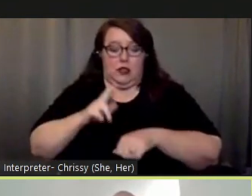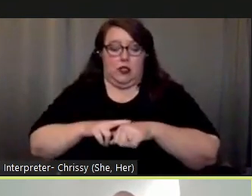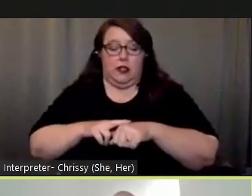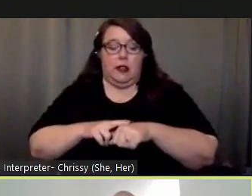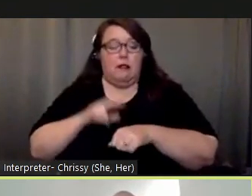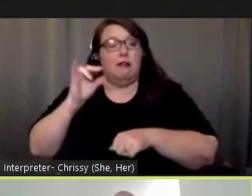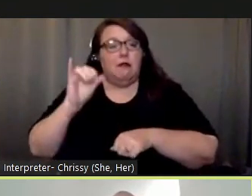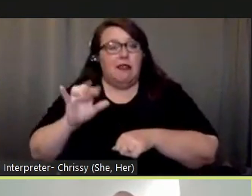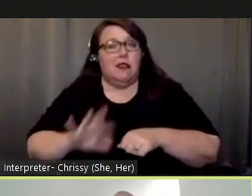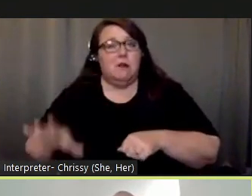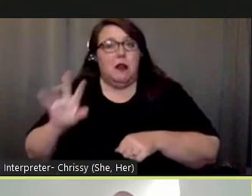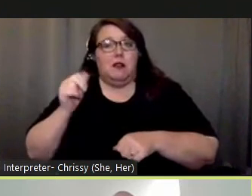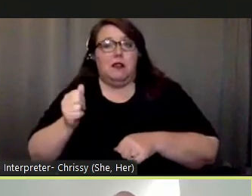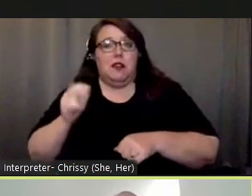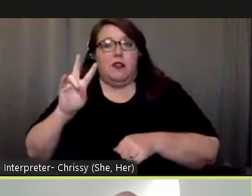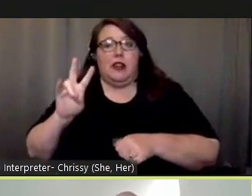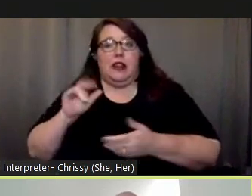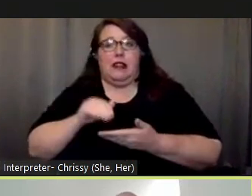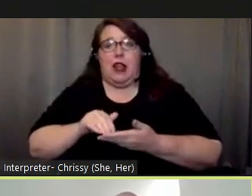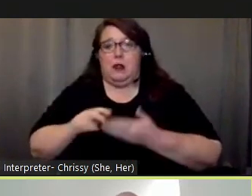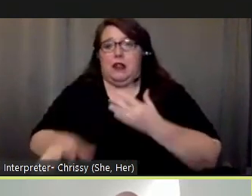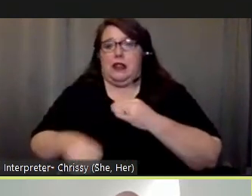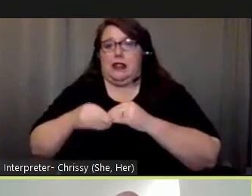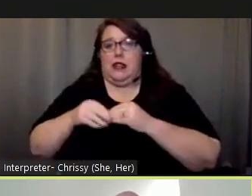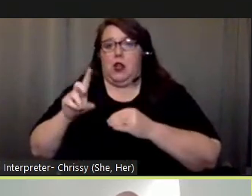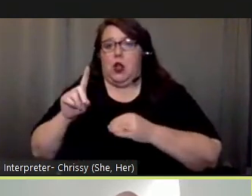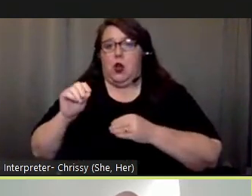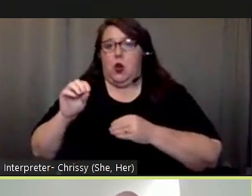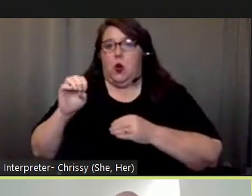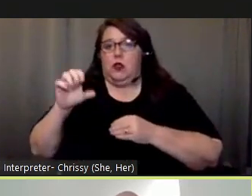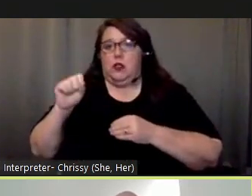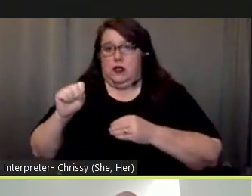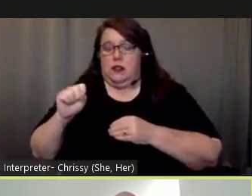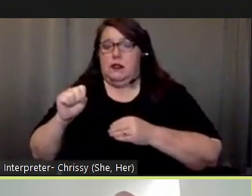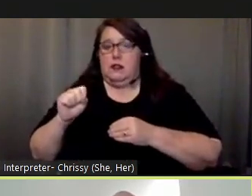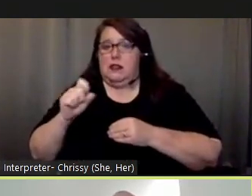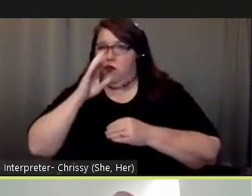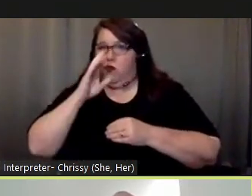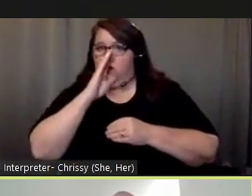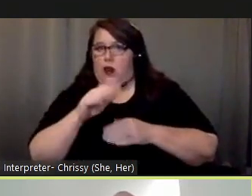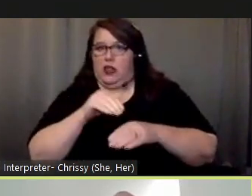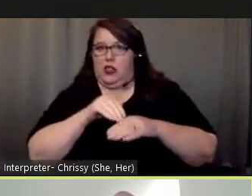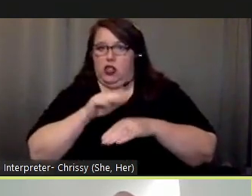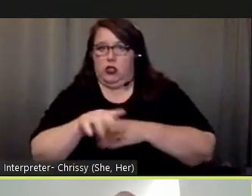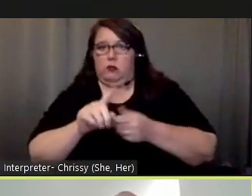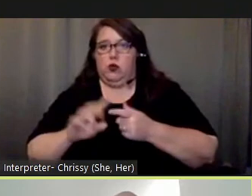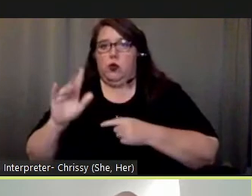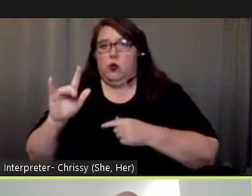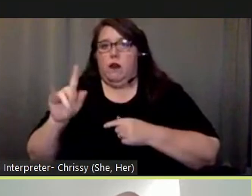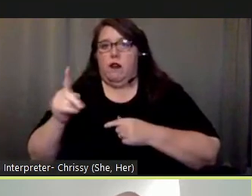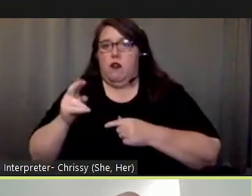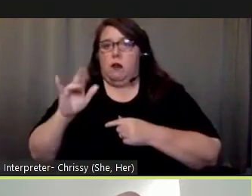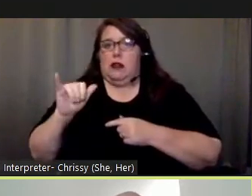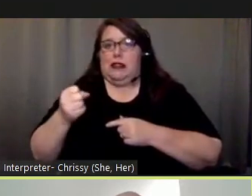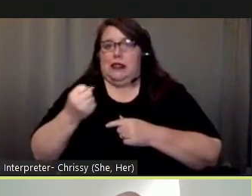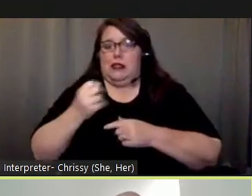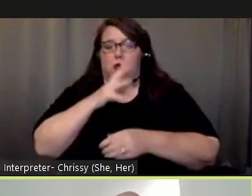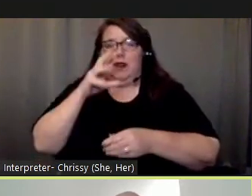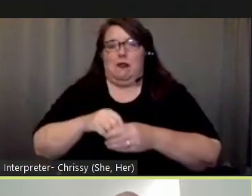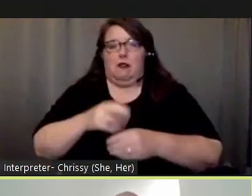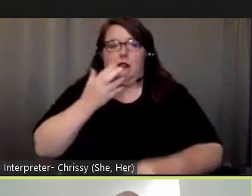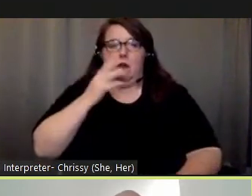that's approximately 17,000 additional doses that will be direct shipped to 25 pharmacies within